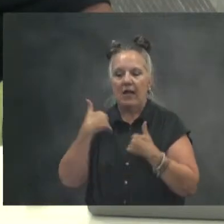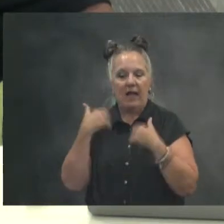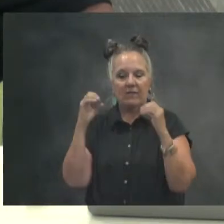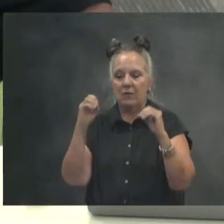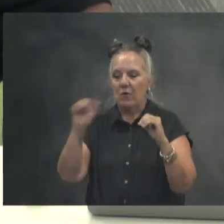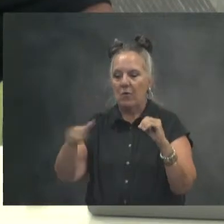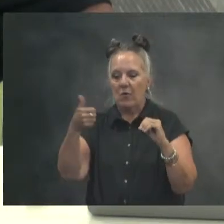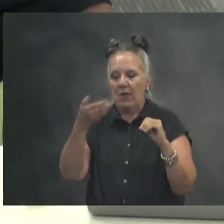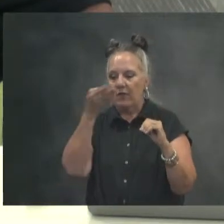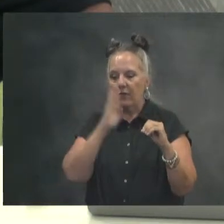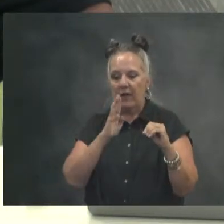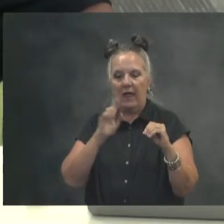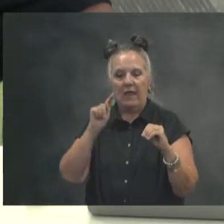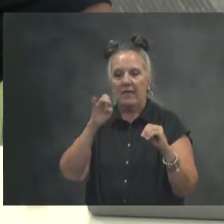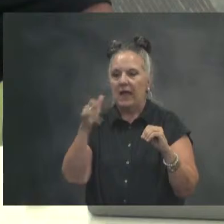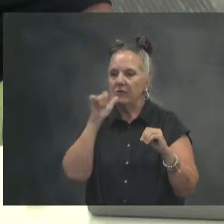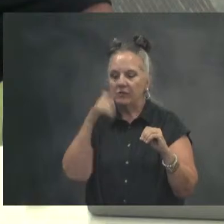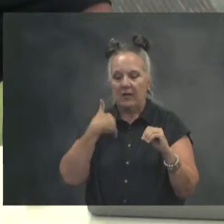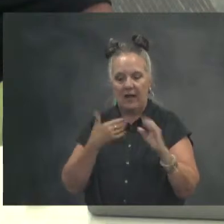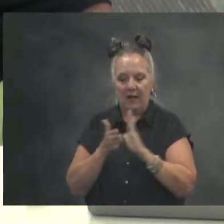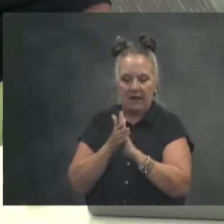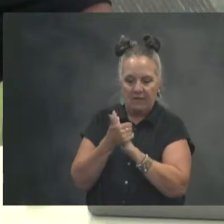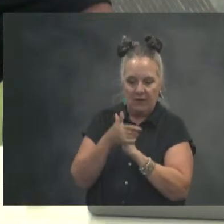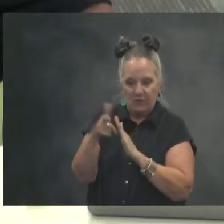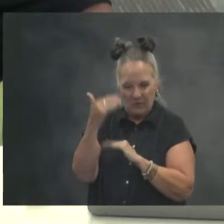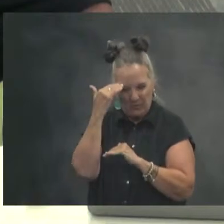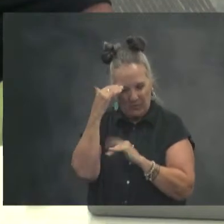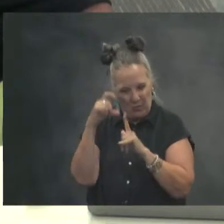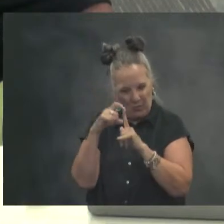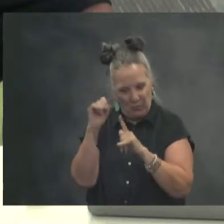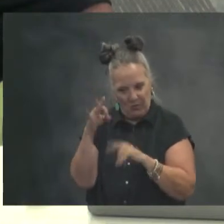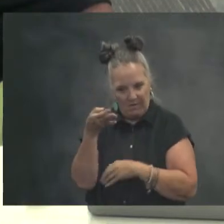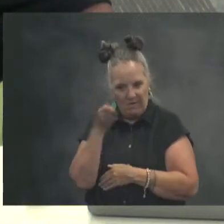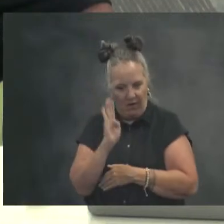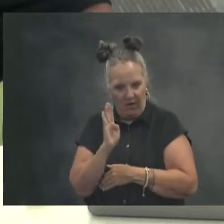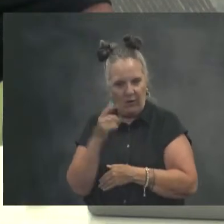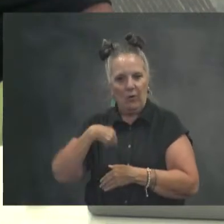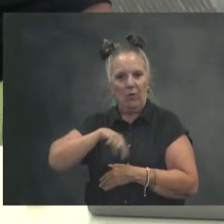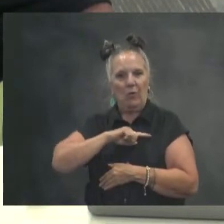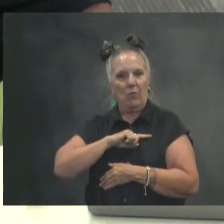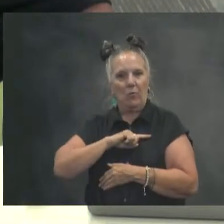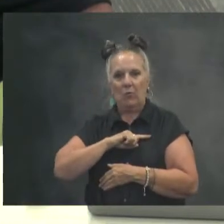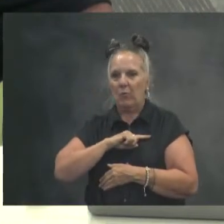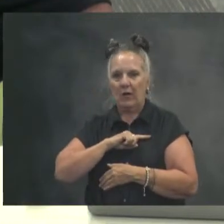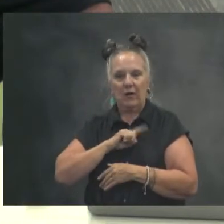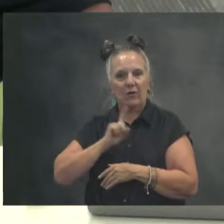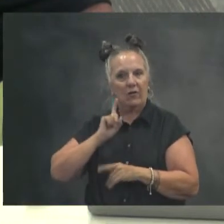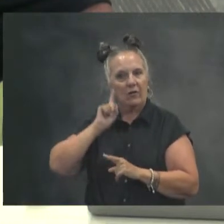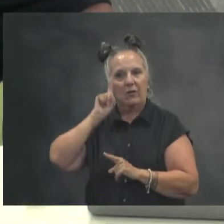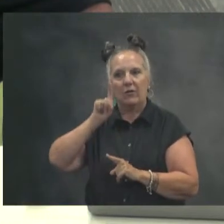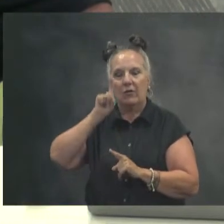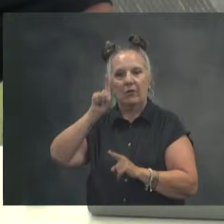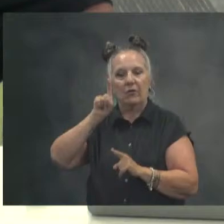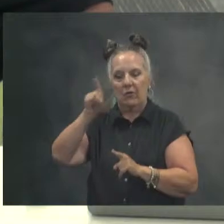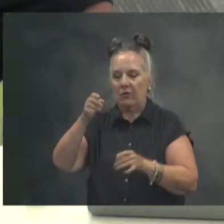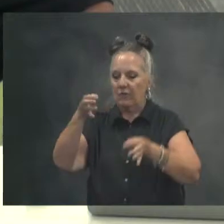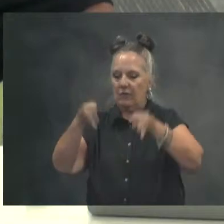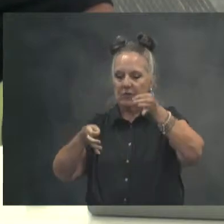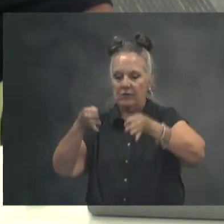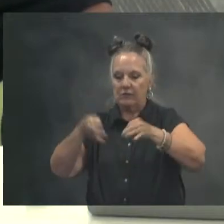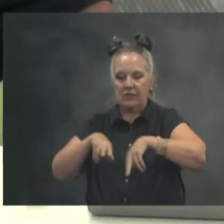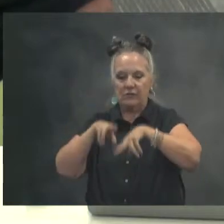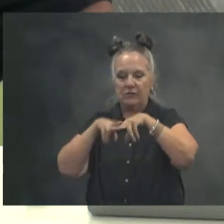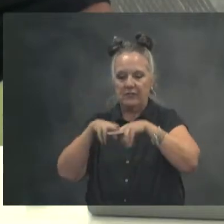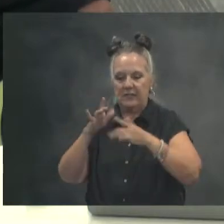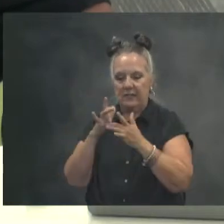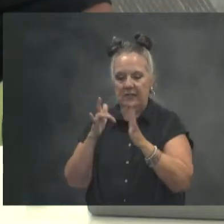Thou shalt not commit adultery. Do you know the word of God? Because we're all heading towards the judgment seat of Christ. I love you. I